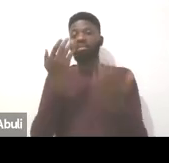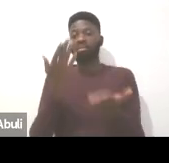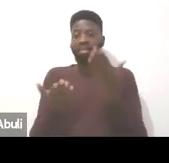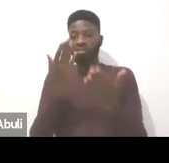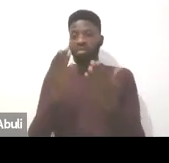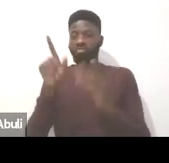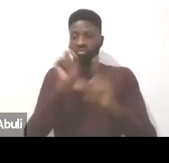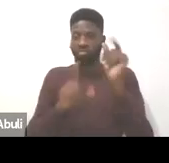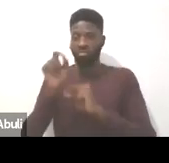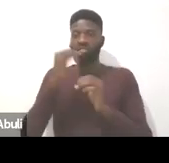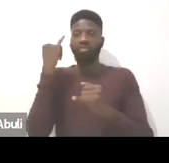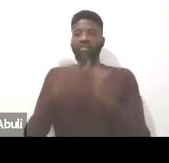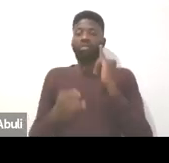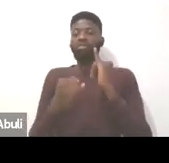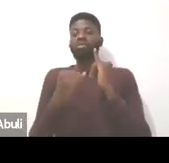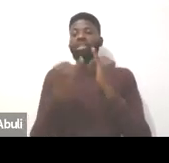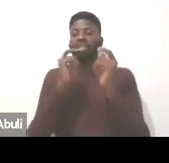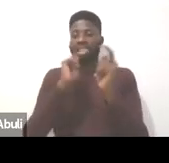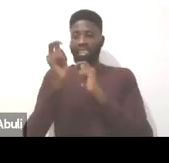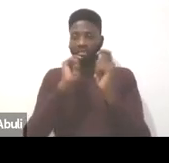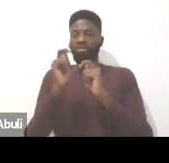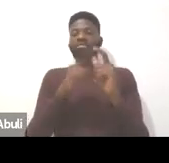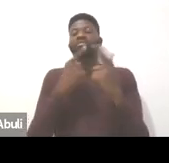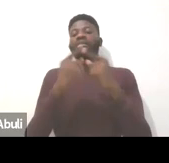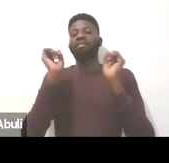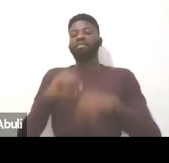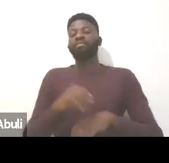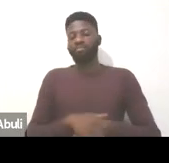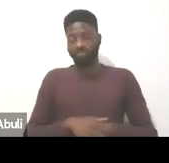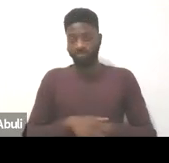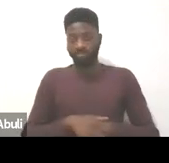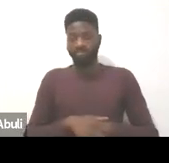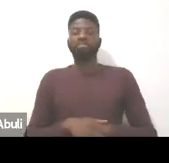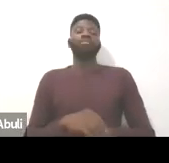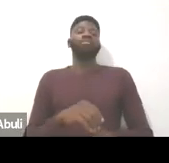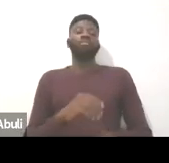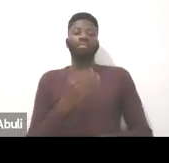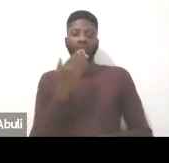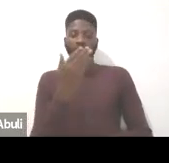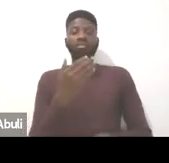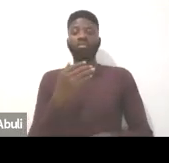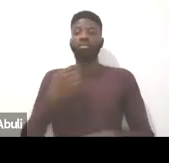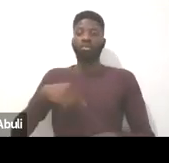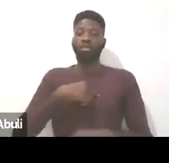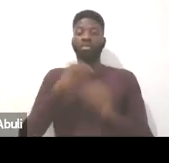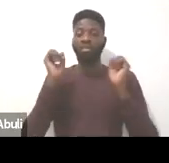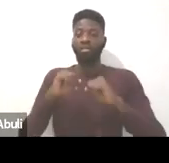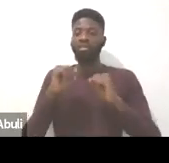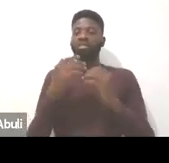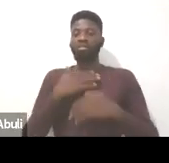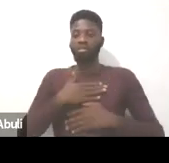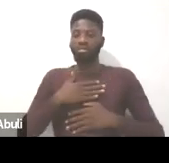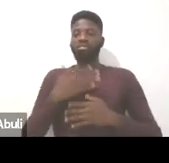interview. So, Yeah. thank you. Yes. So I think we can all appreciate the creativity or the time